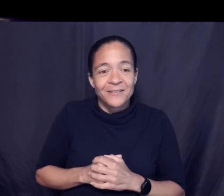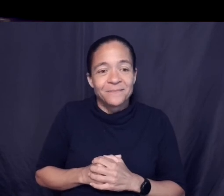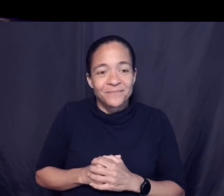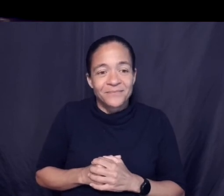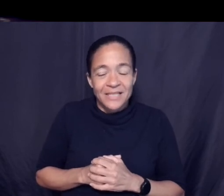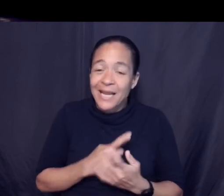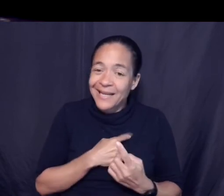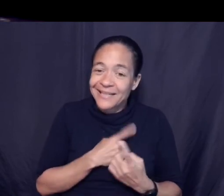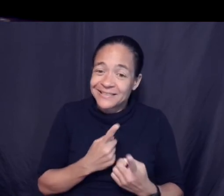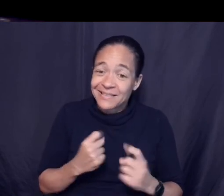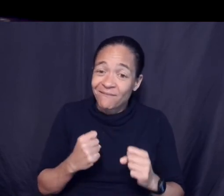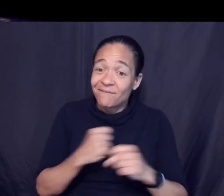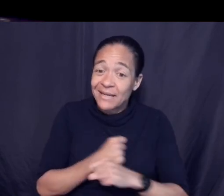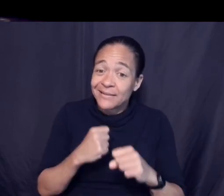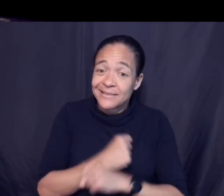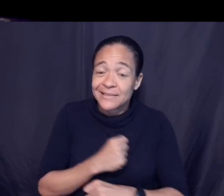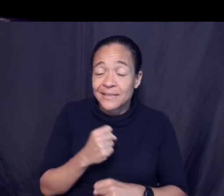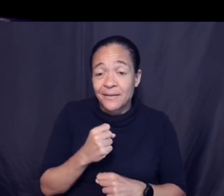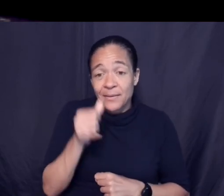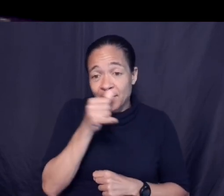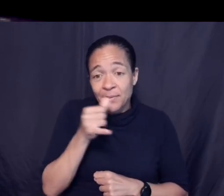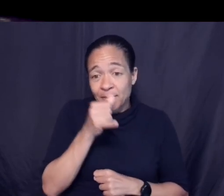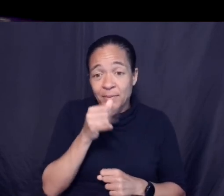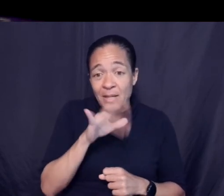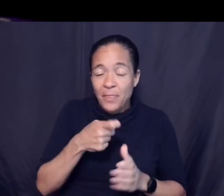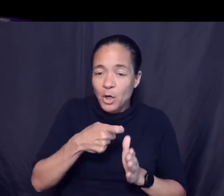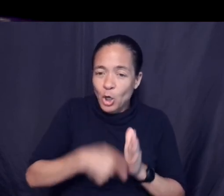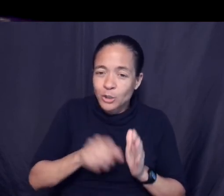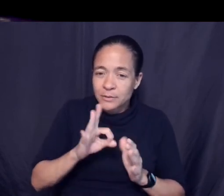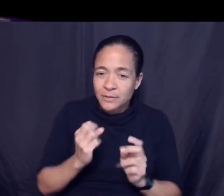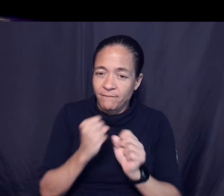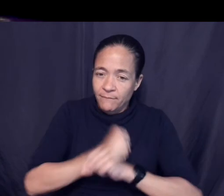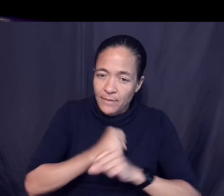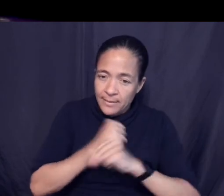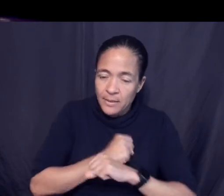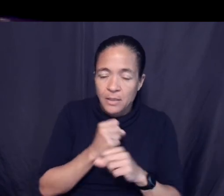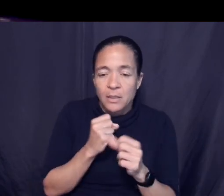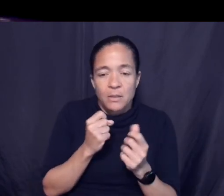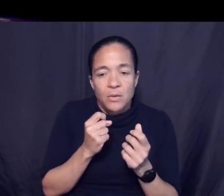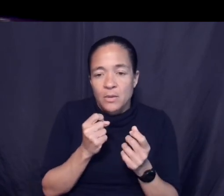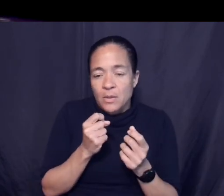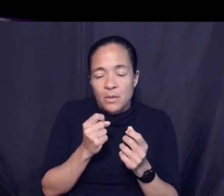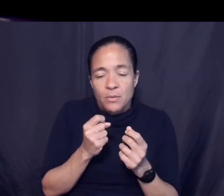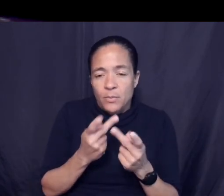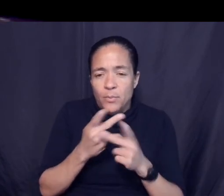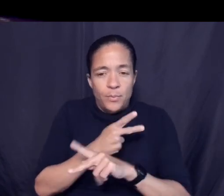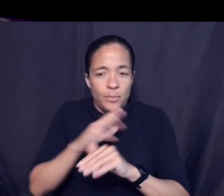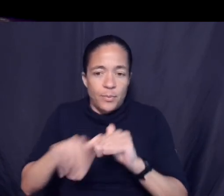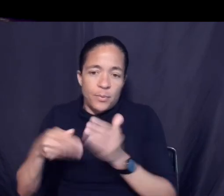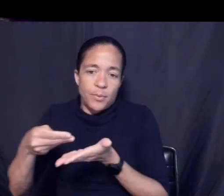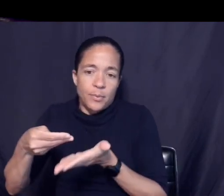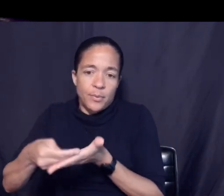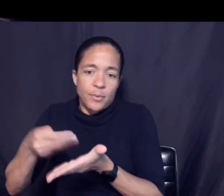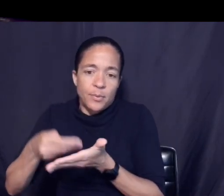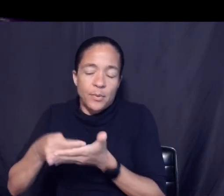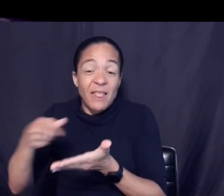It's just been a fight. The cost of fighting for it all, I think, has been more than the financials, even